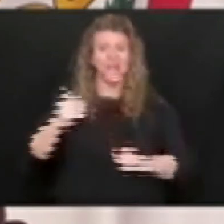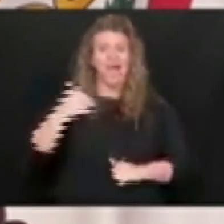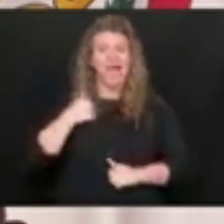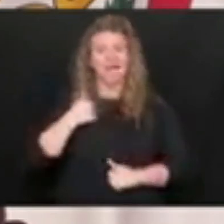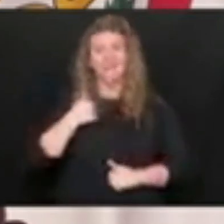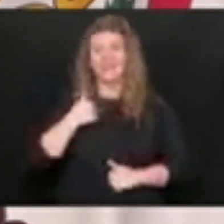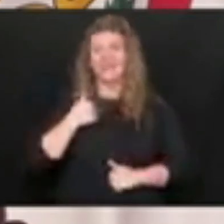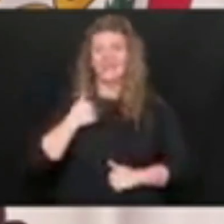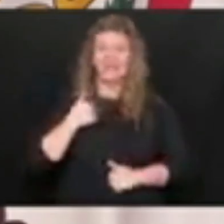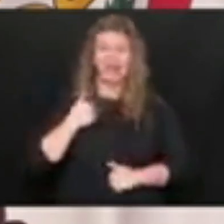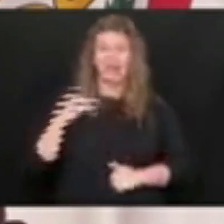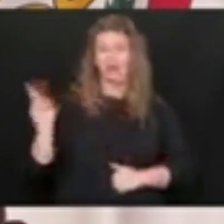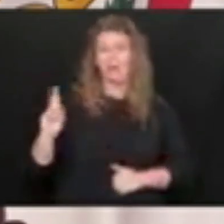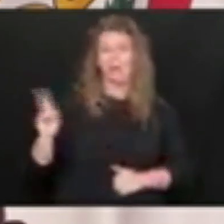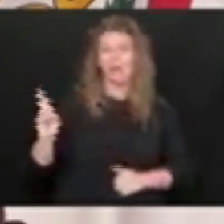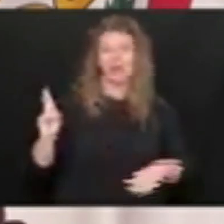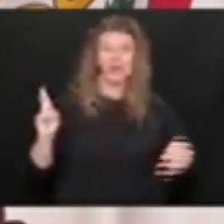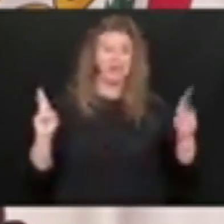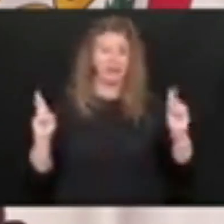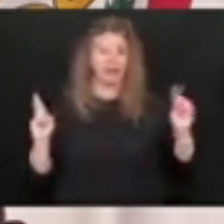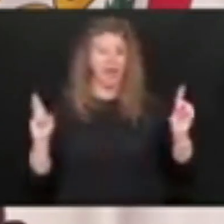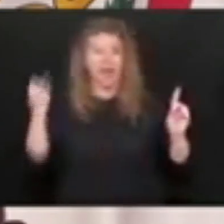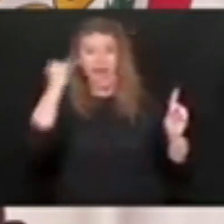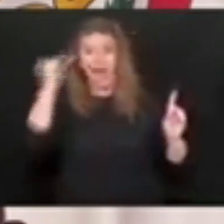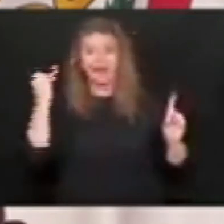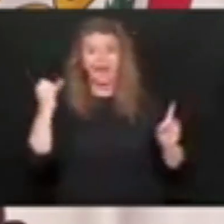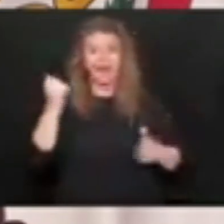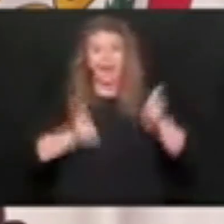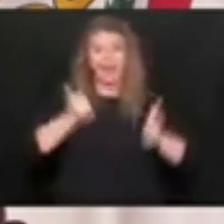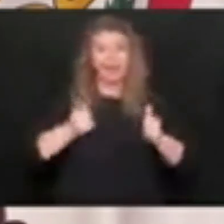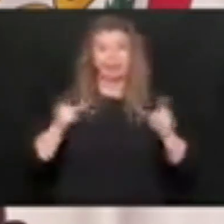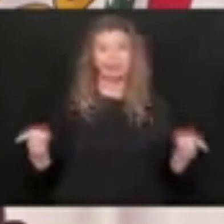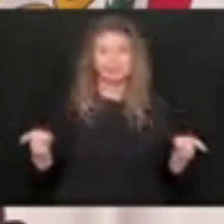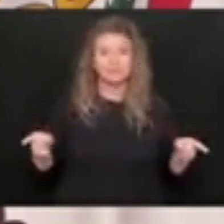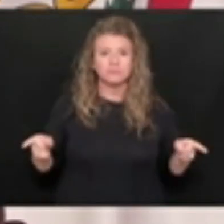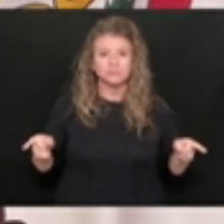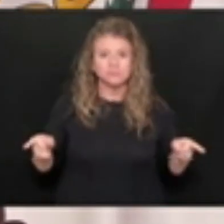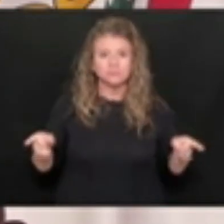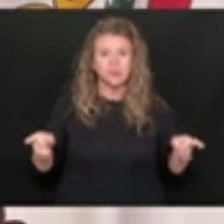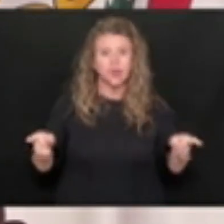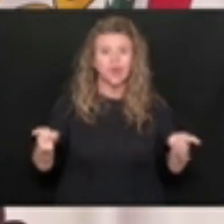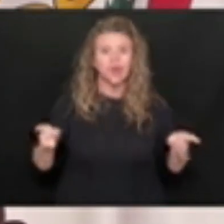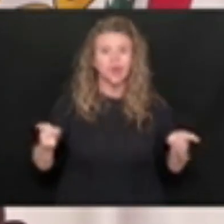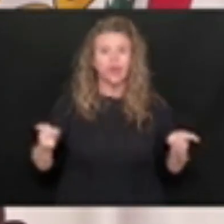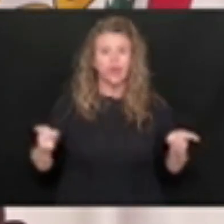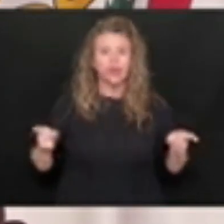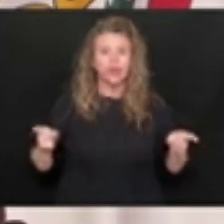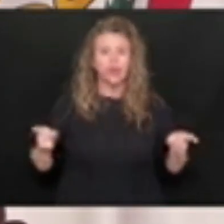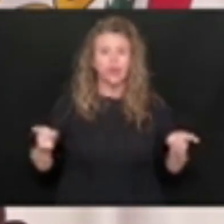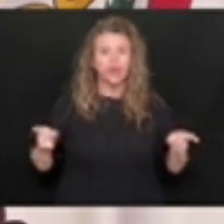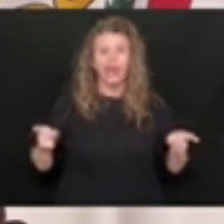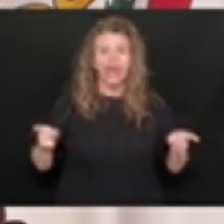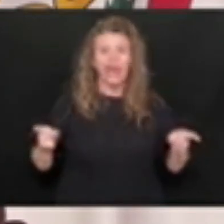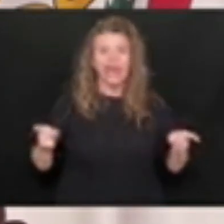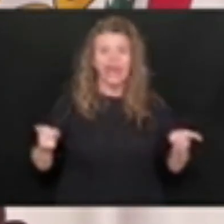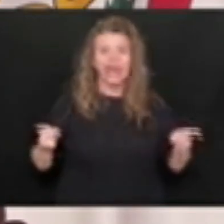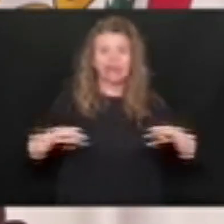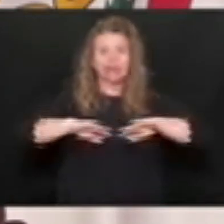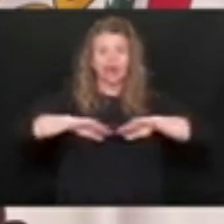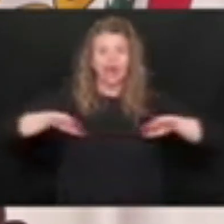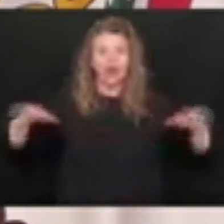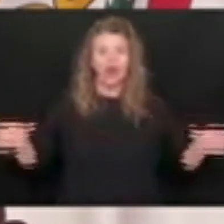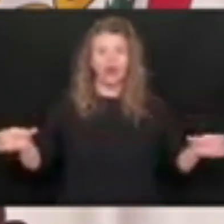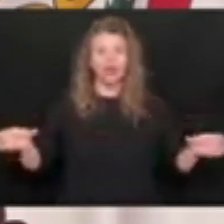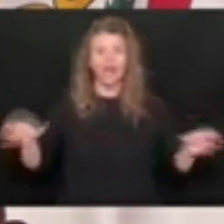what is a Republican idea, what is a Democrat idea. We are absolutely too far apart in